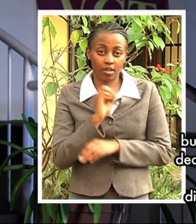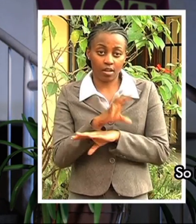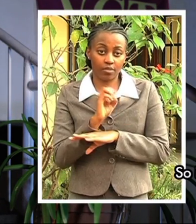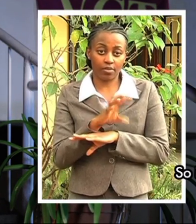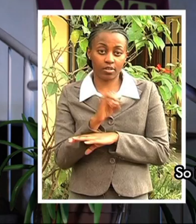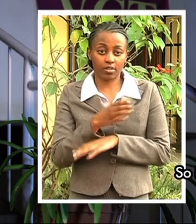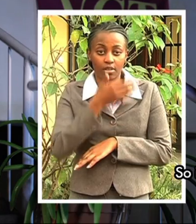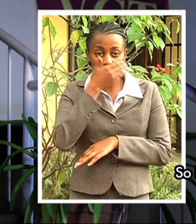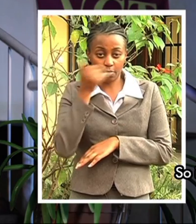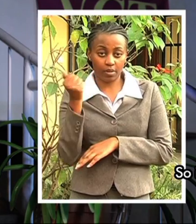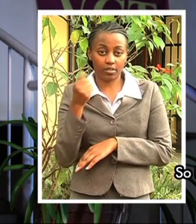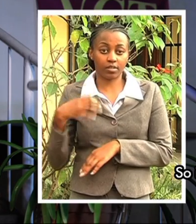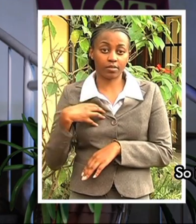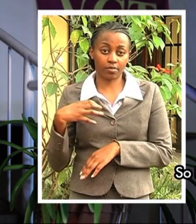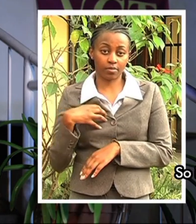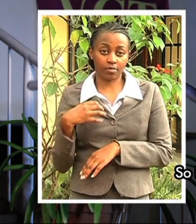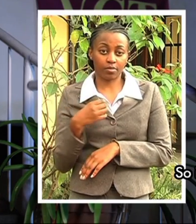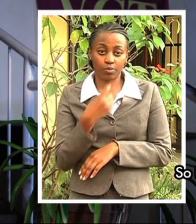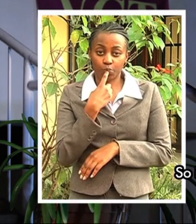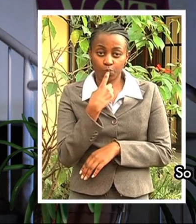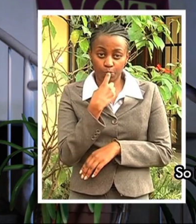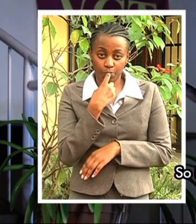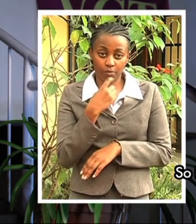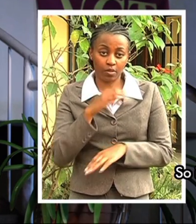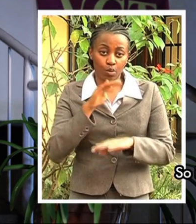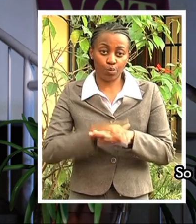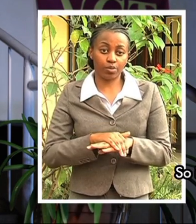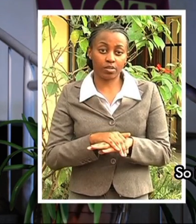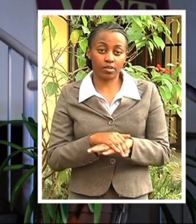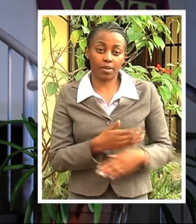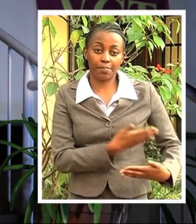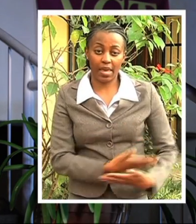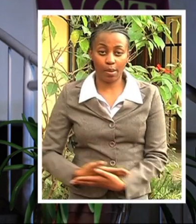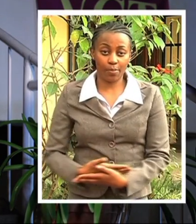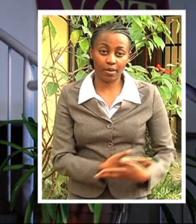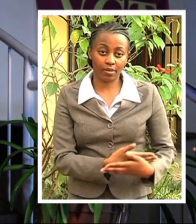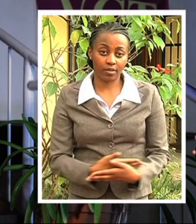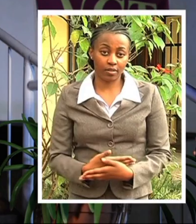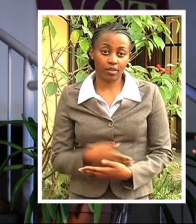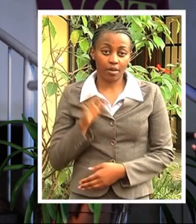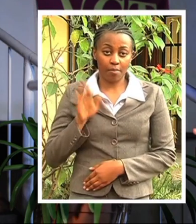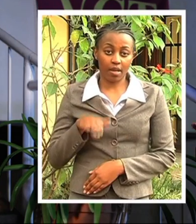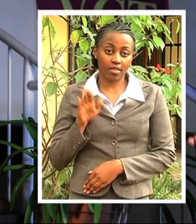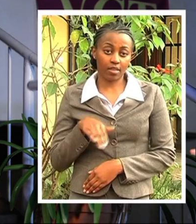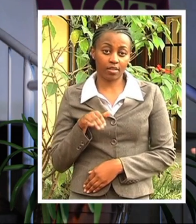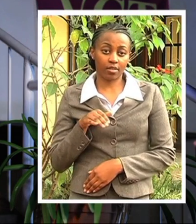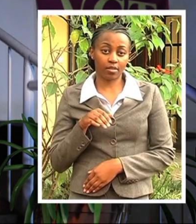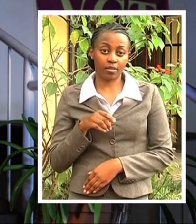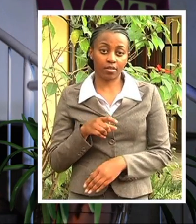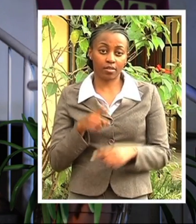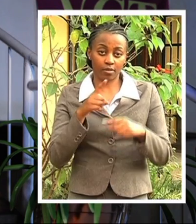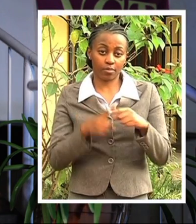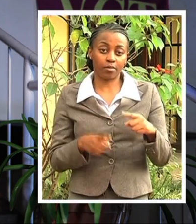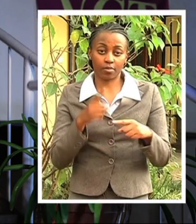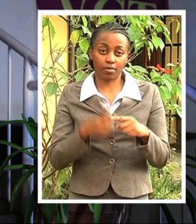infections. So if you compare the two, actually breastfeeding is the safest. It is the best both for the baby and the